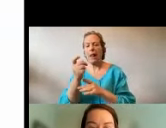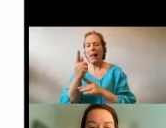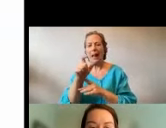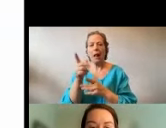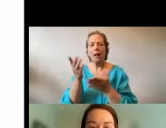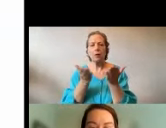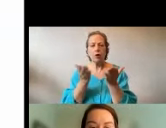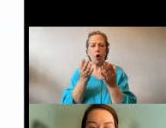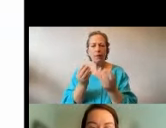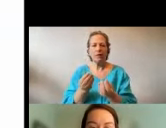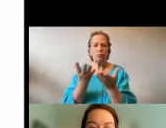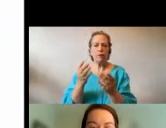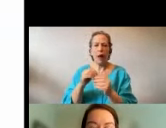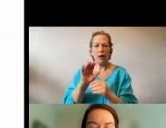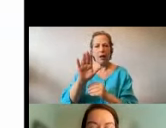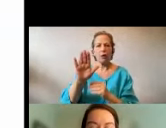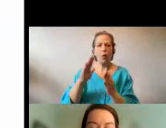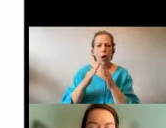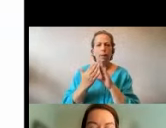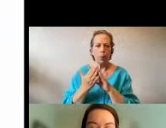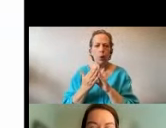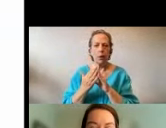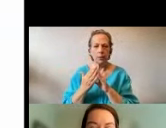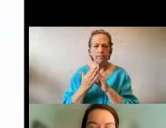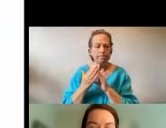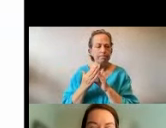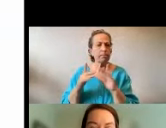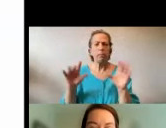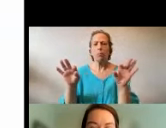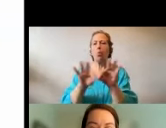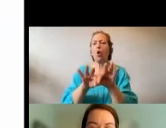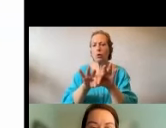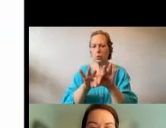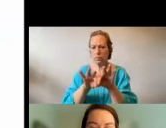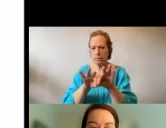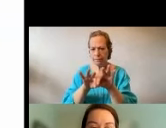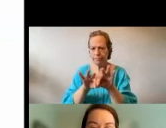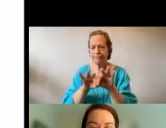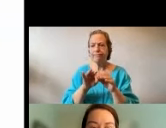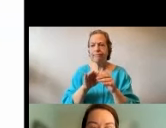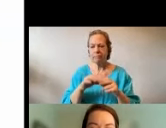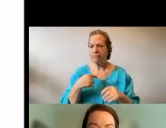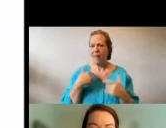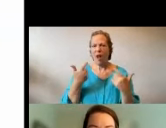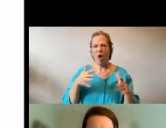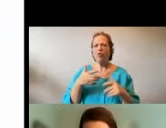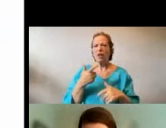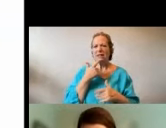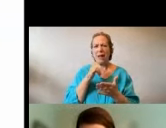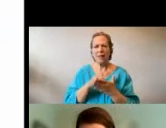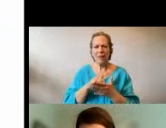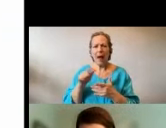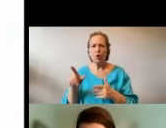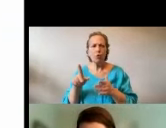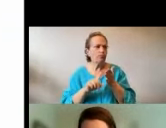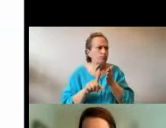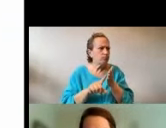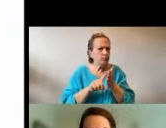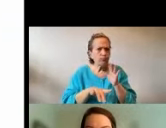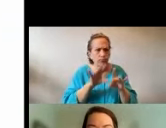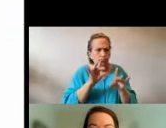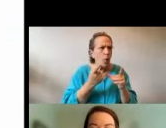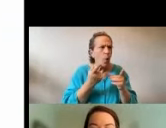providers in that community. It's really important, as others have already expressed, that you find out exactly what they work on